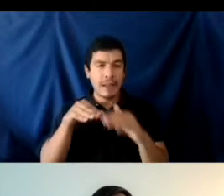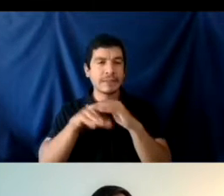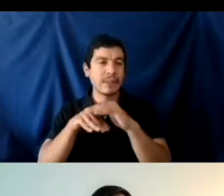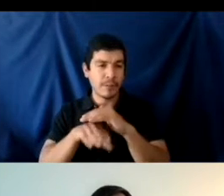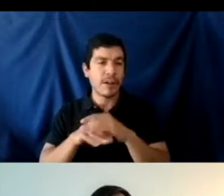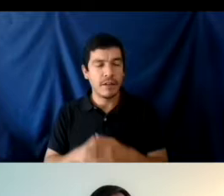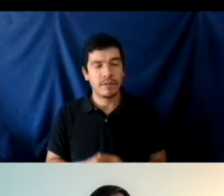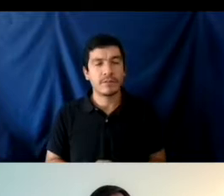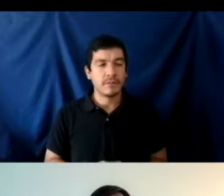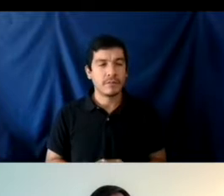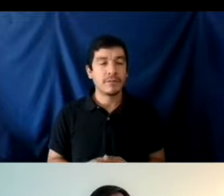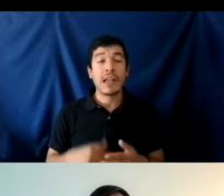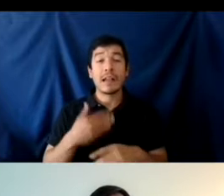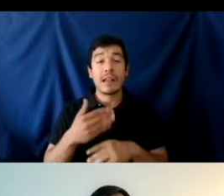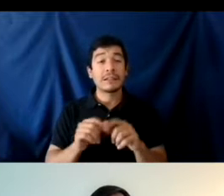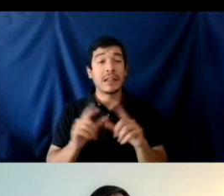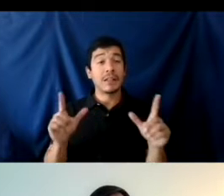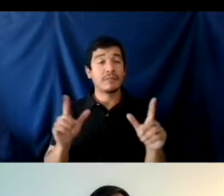Next slide.